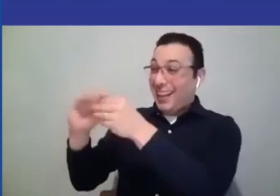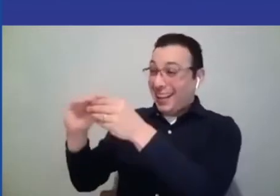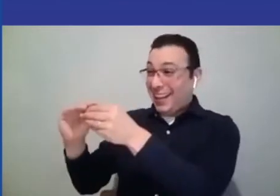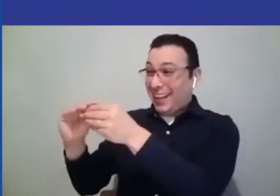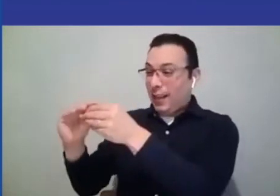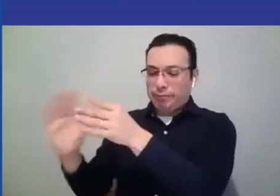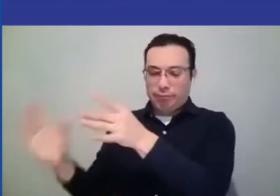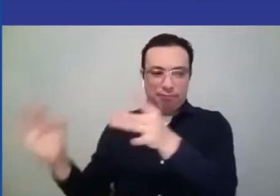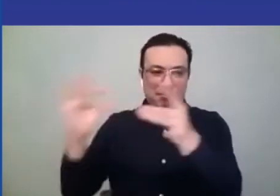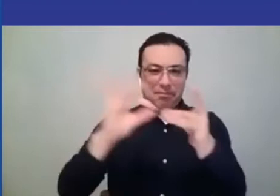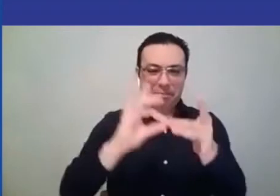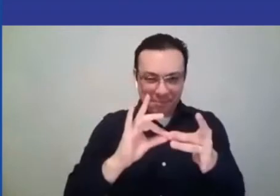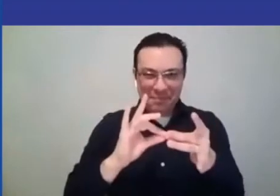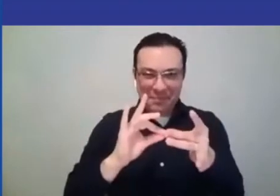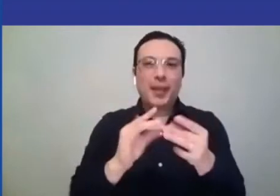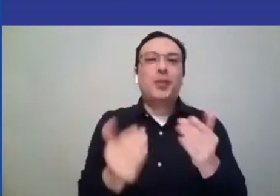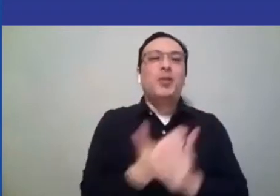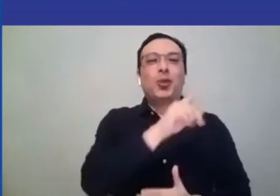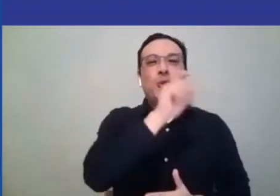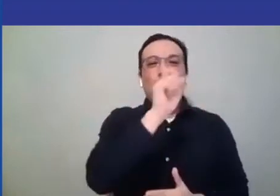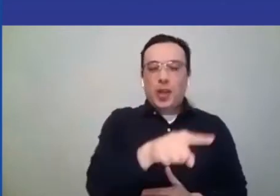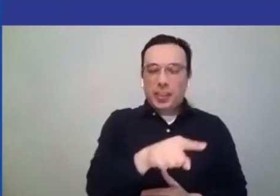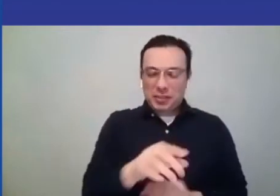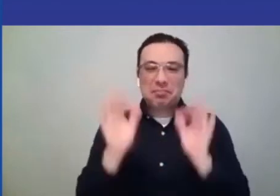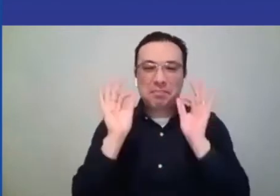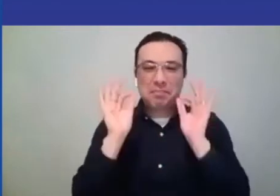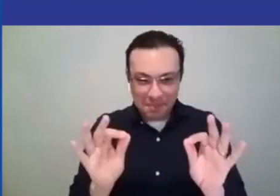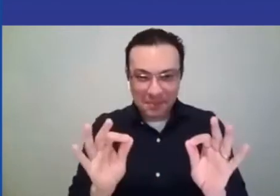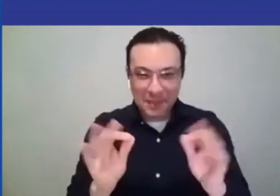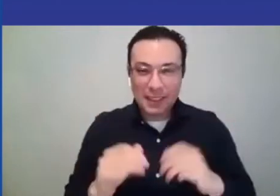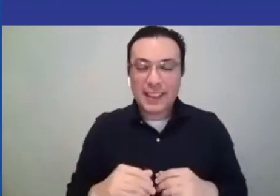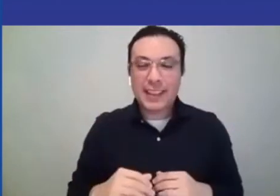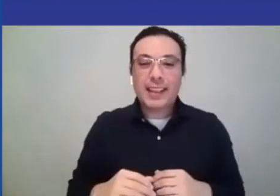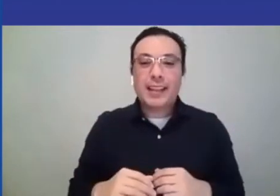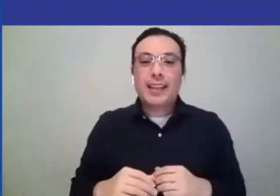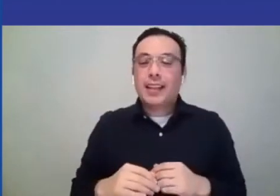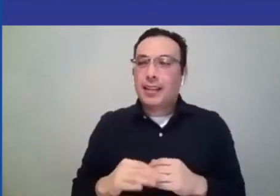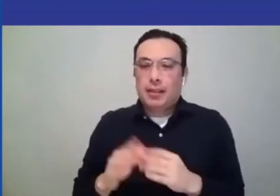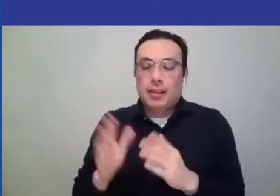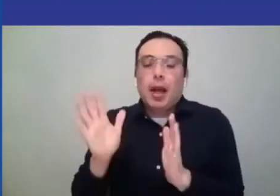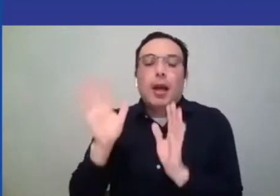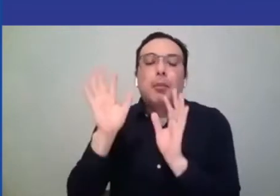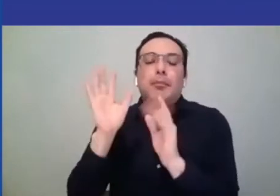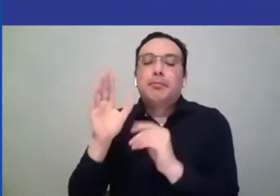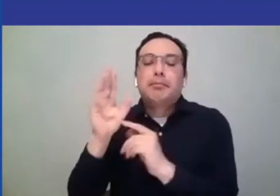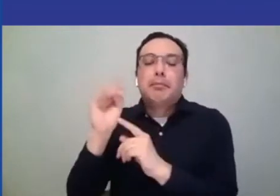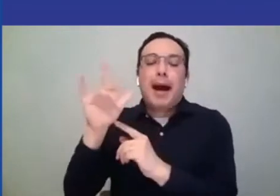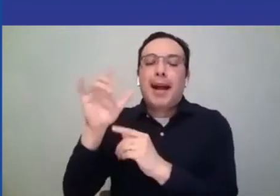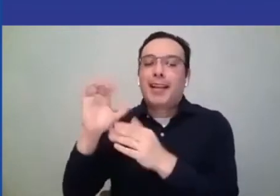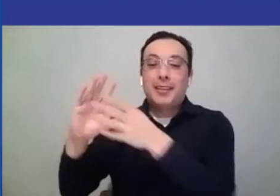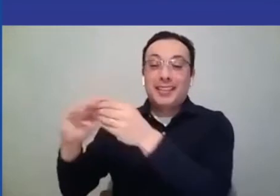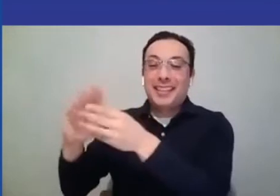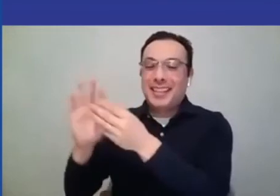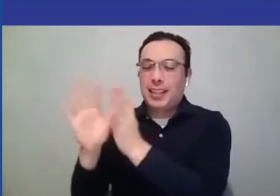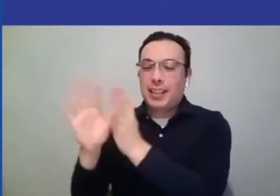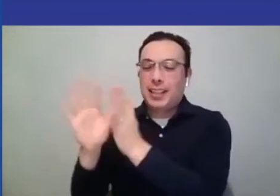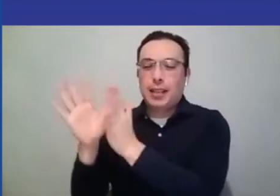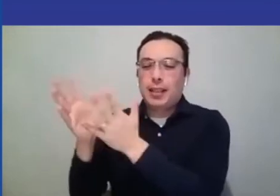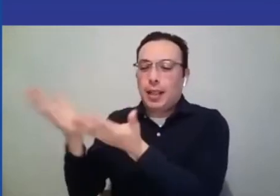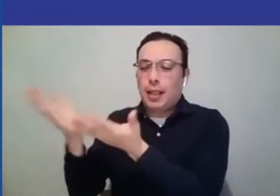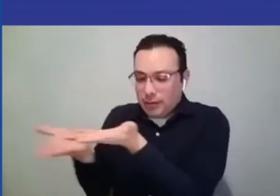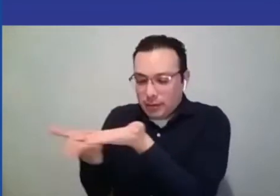to kick off this round. But it really set it up